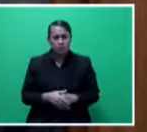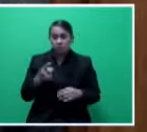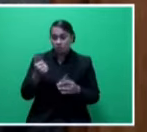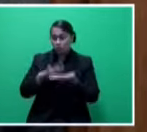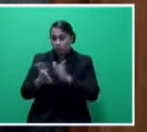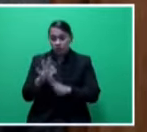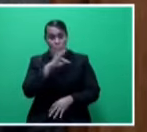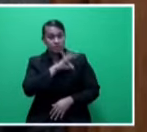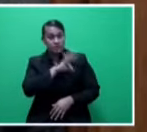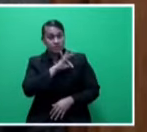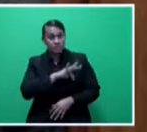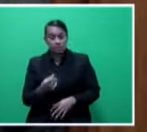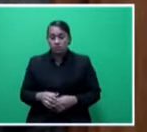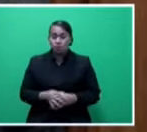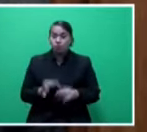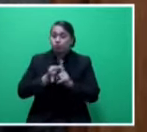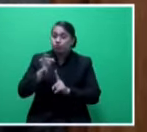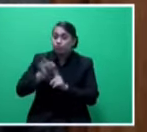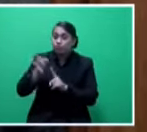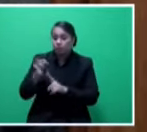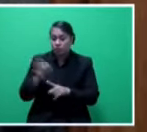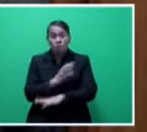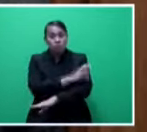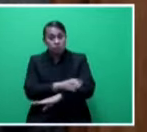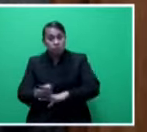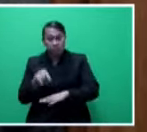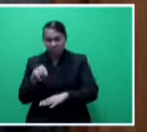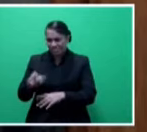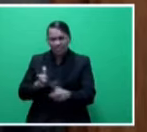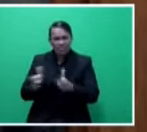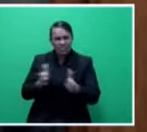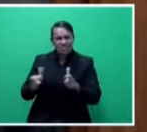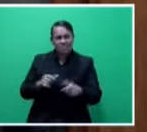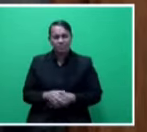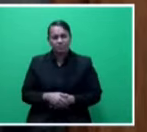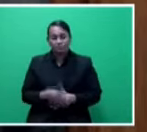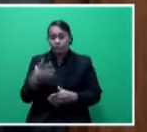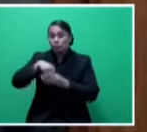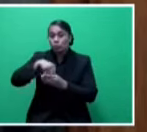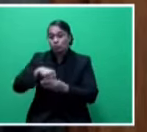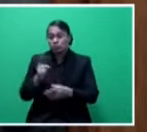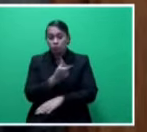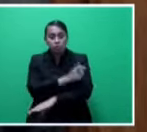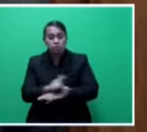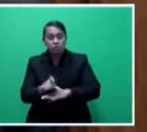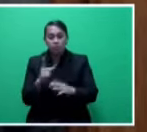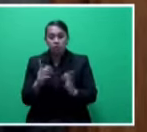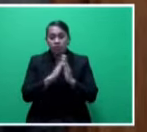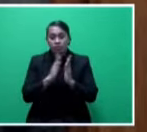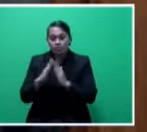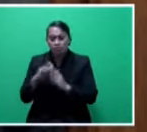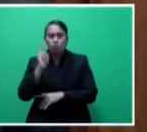from improved coastal inundation and storm surge modeling include coastal, urban, and rural communities,